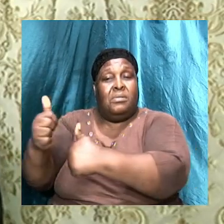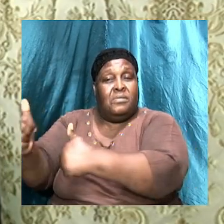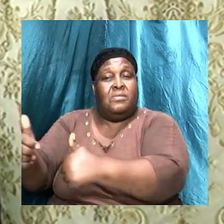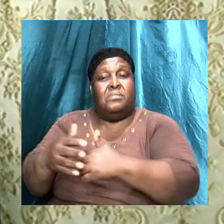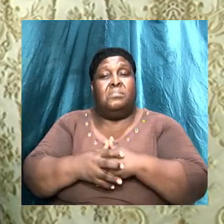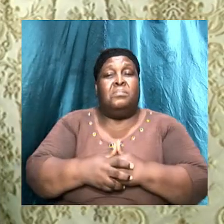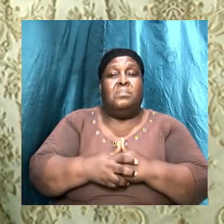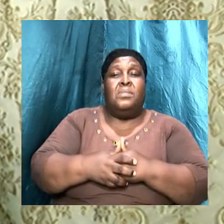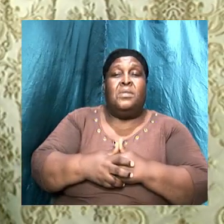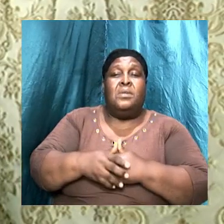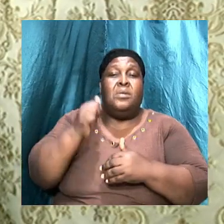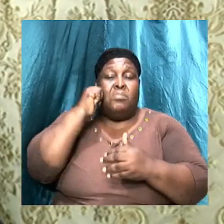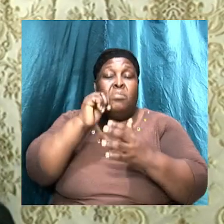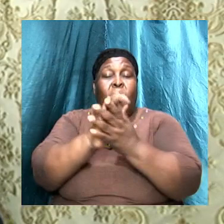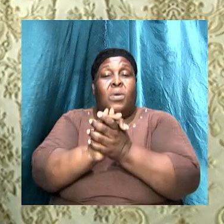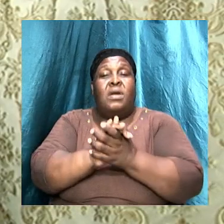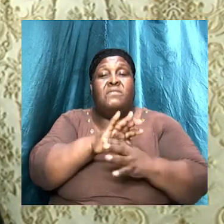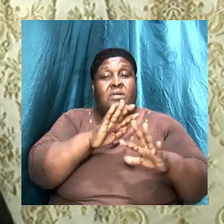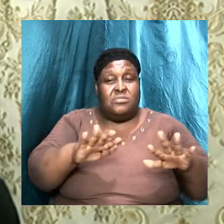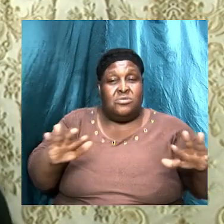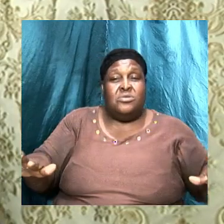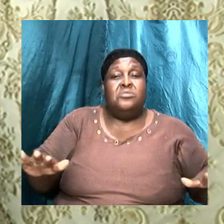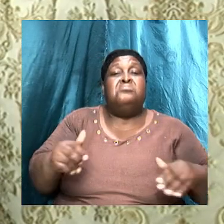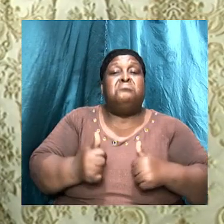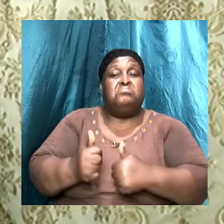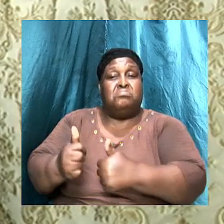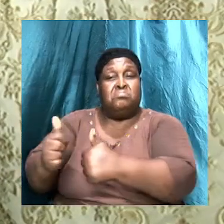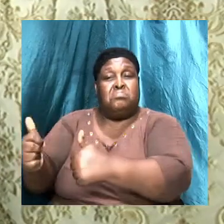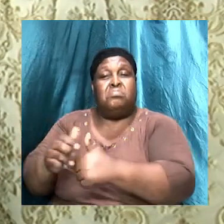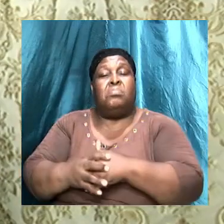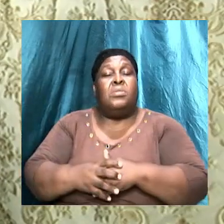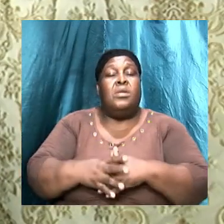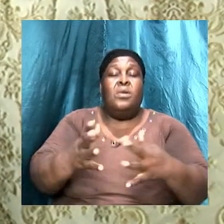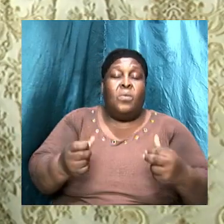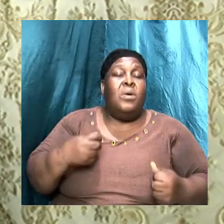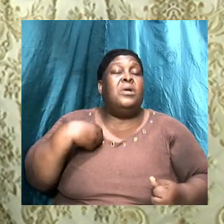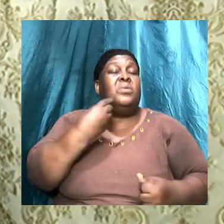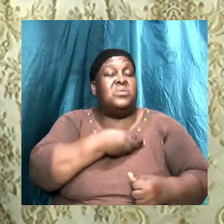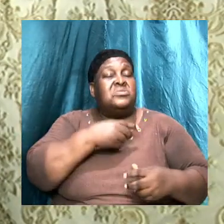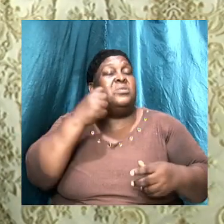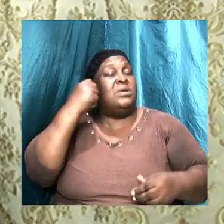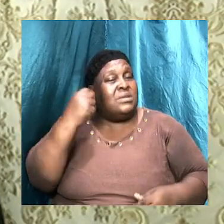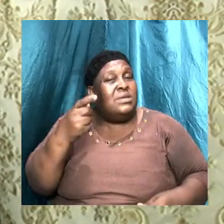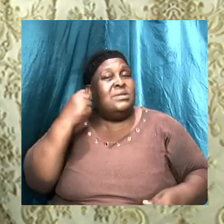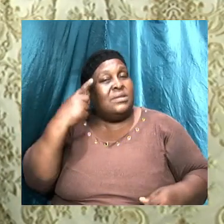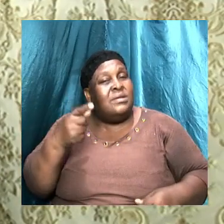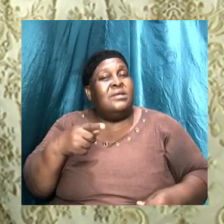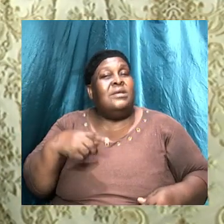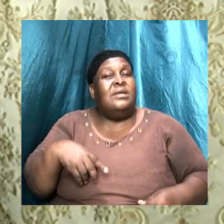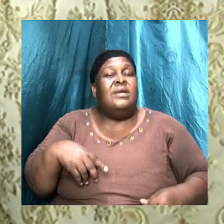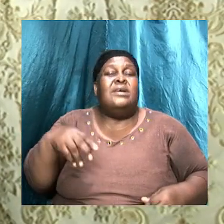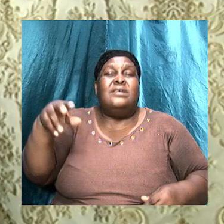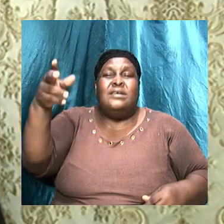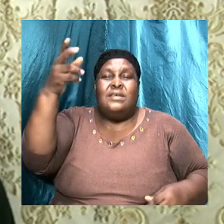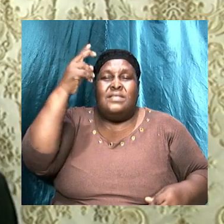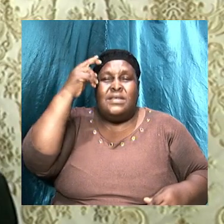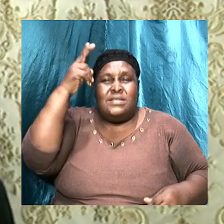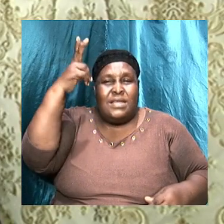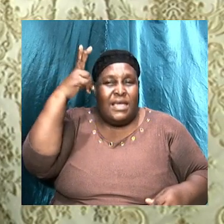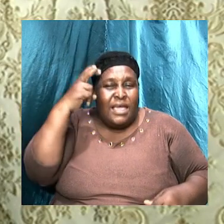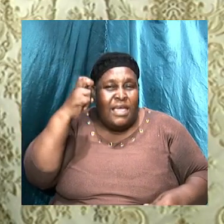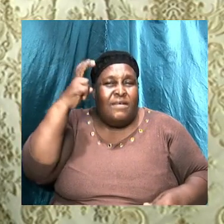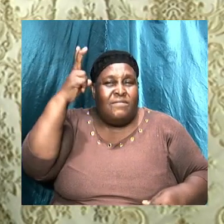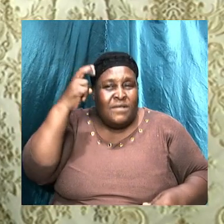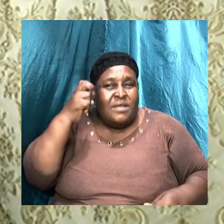my wife and my children look here I want us to understand amen that the devil is to